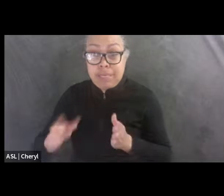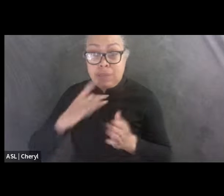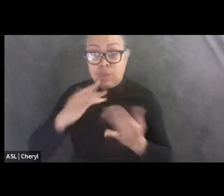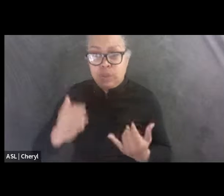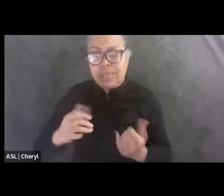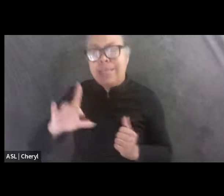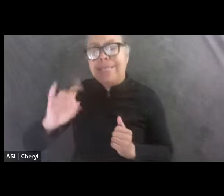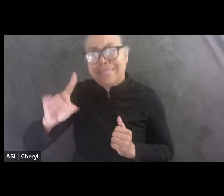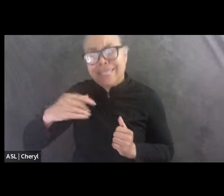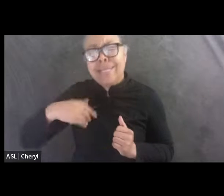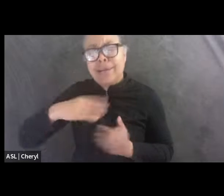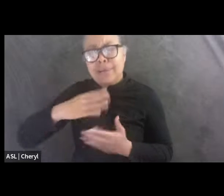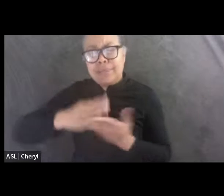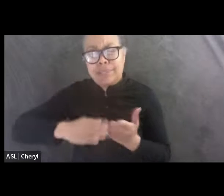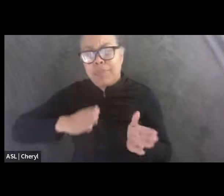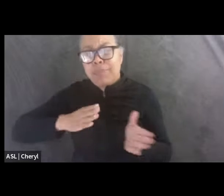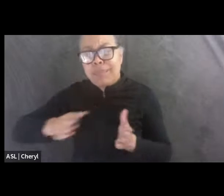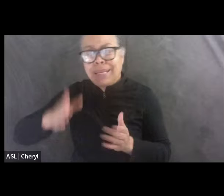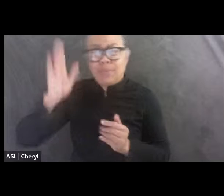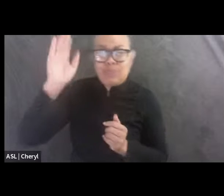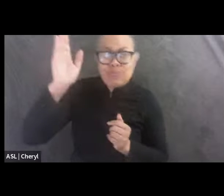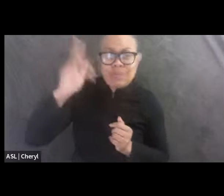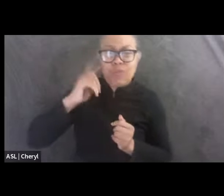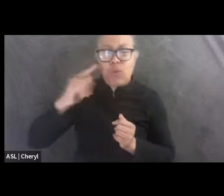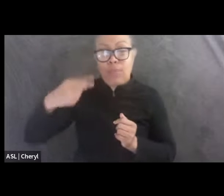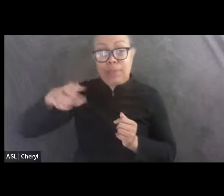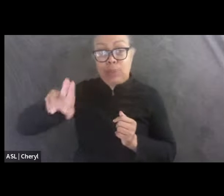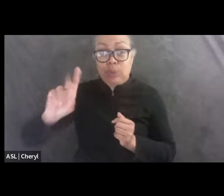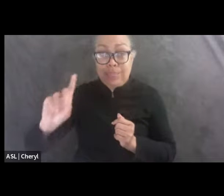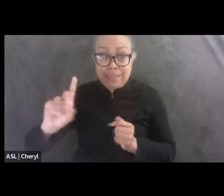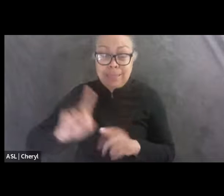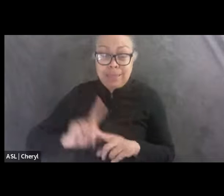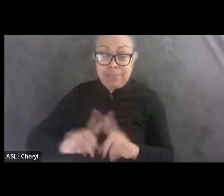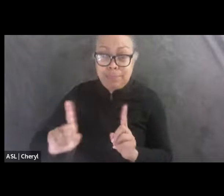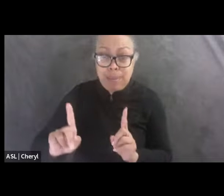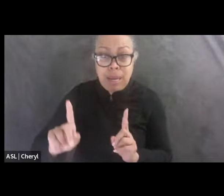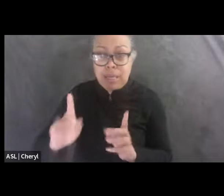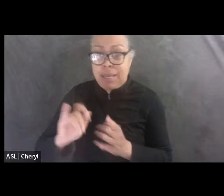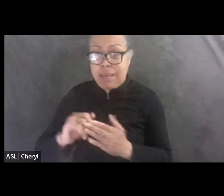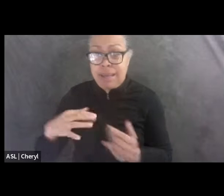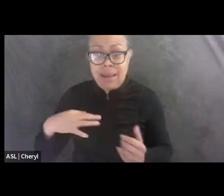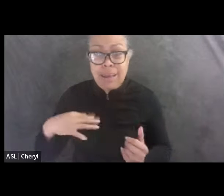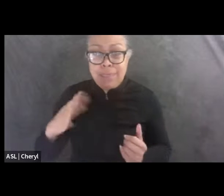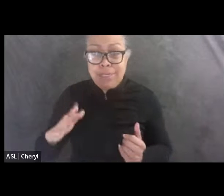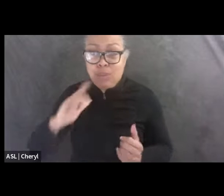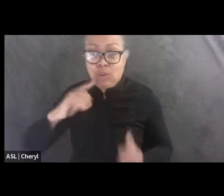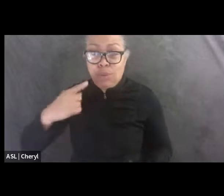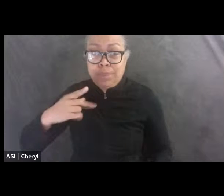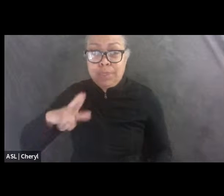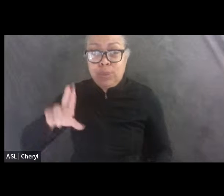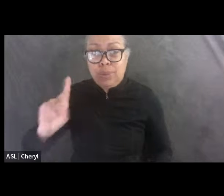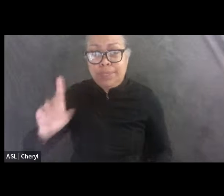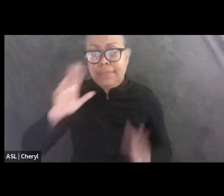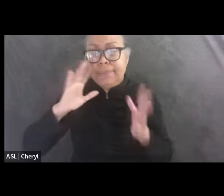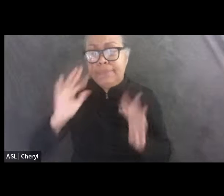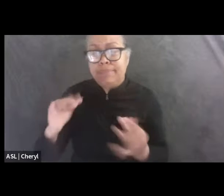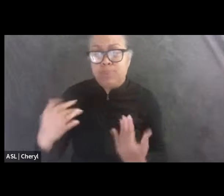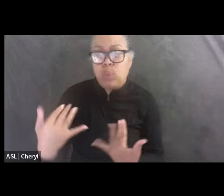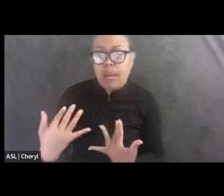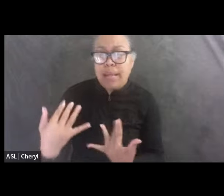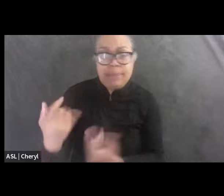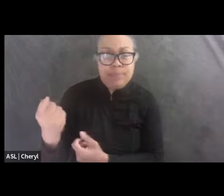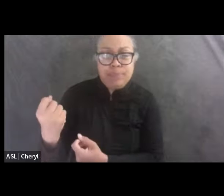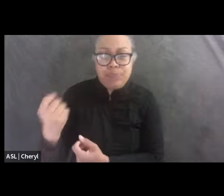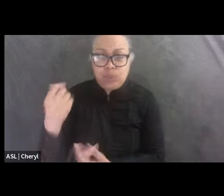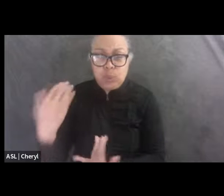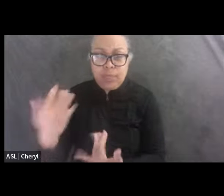tentative presentation for a PUD, but the applicant for the PUD is going to wait until